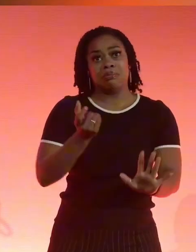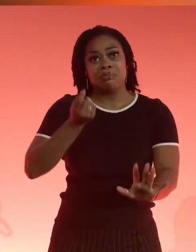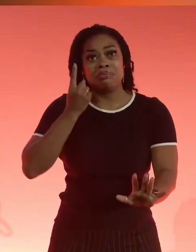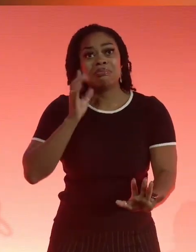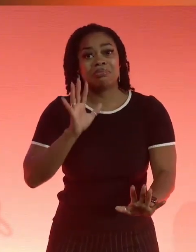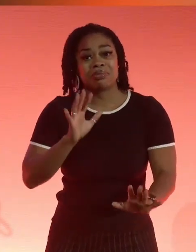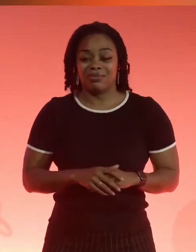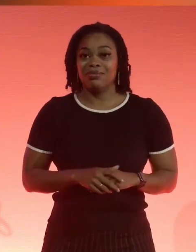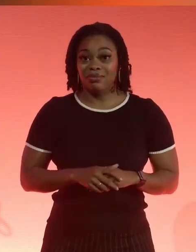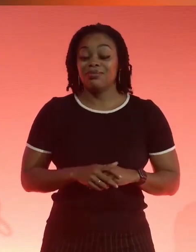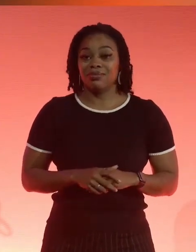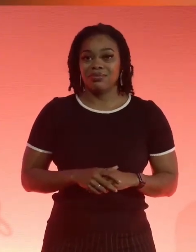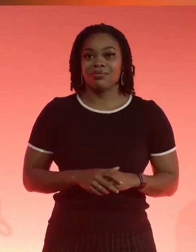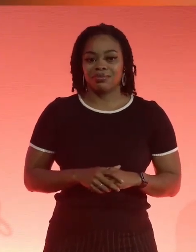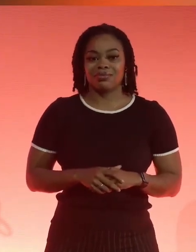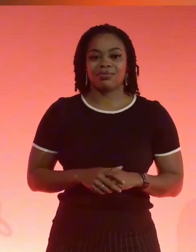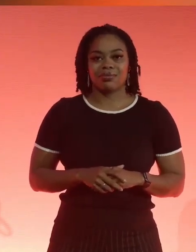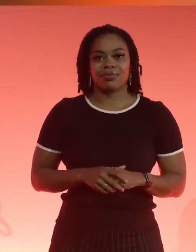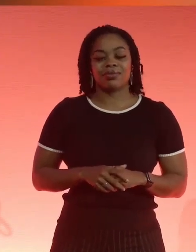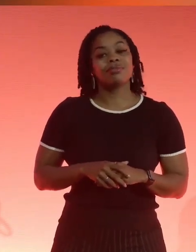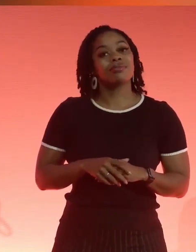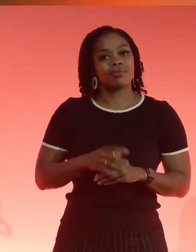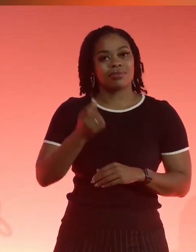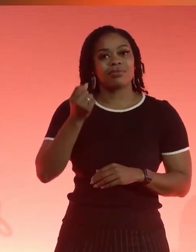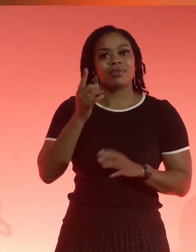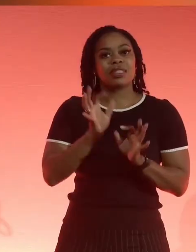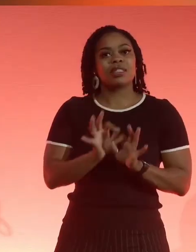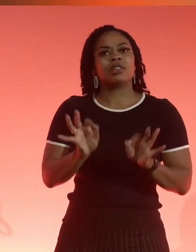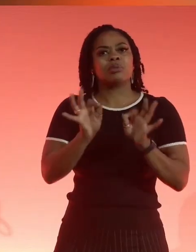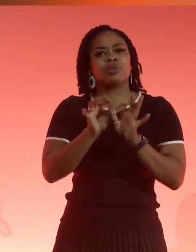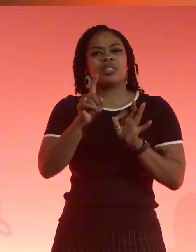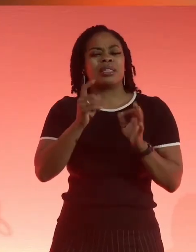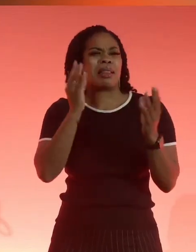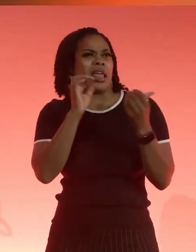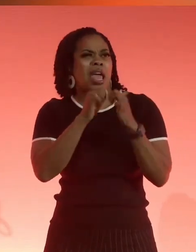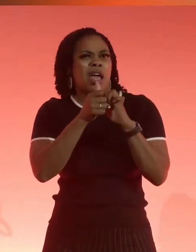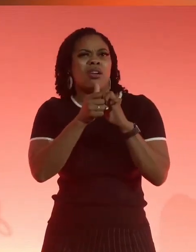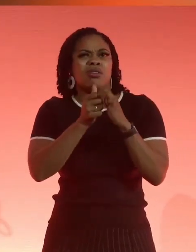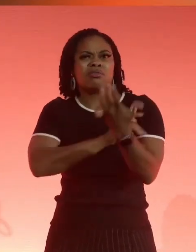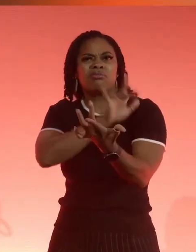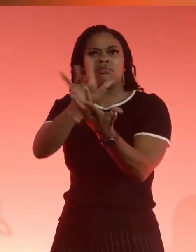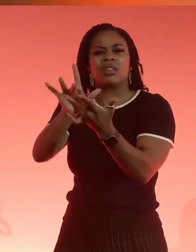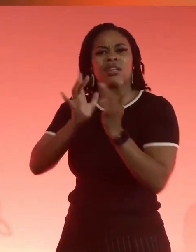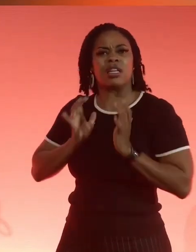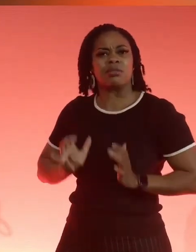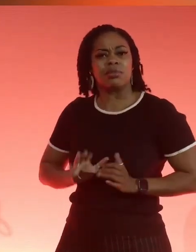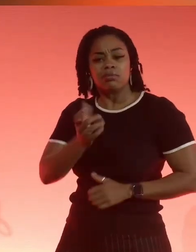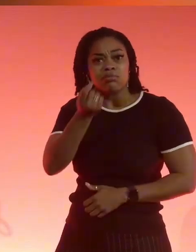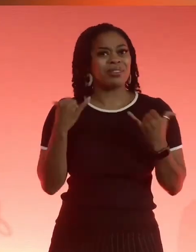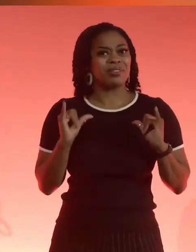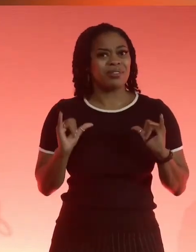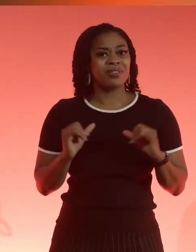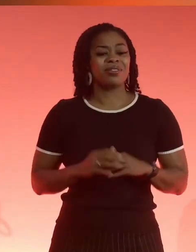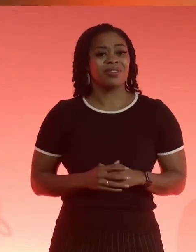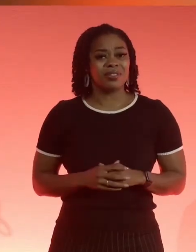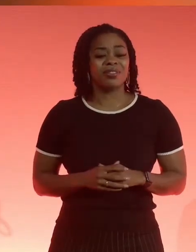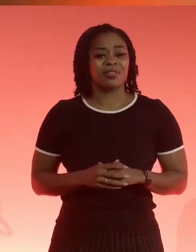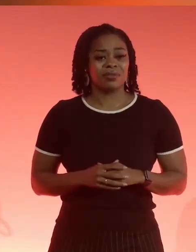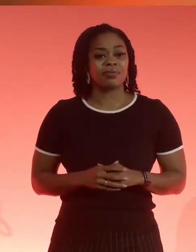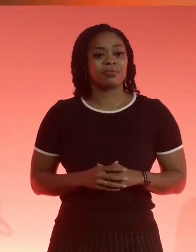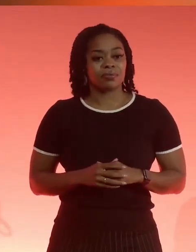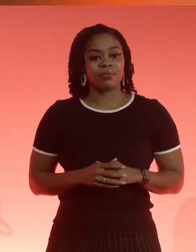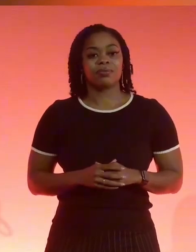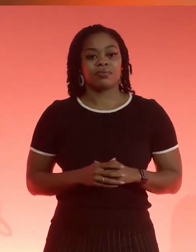get it. What do? Well, you have to rethink how you reach your customers. Your customers are still out there, and you